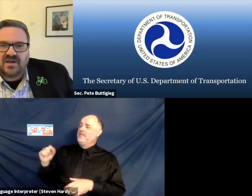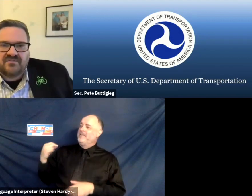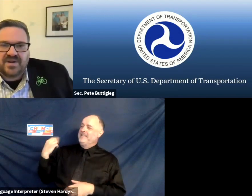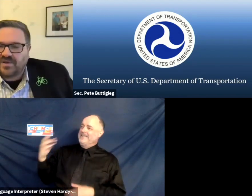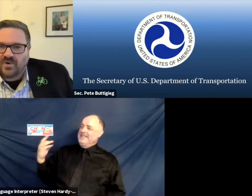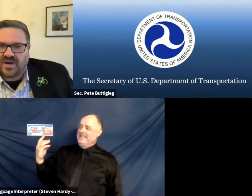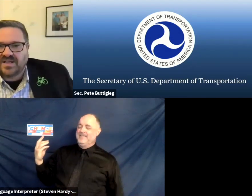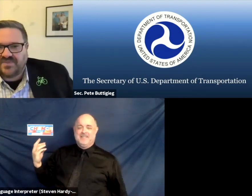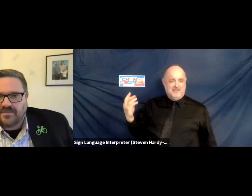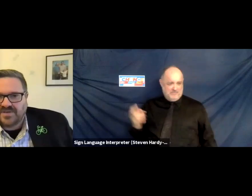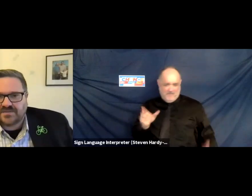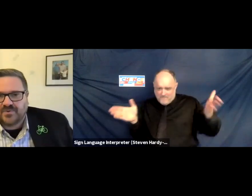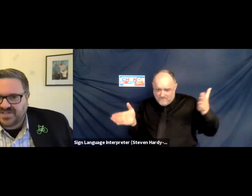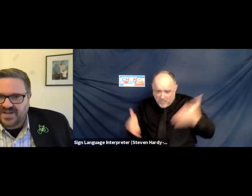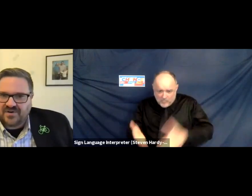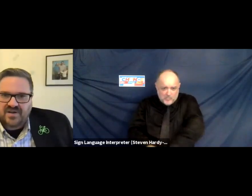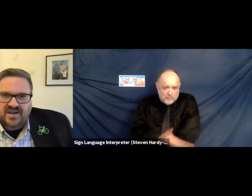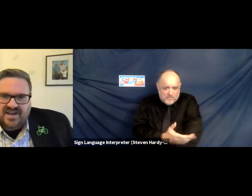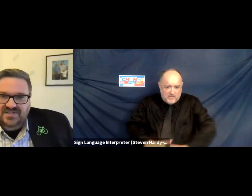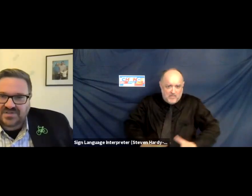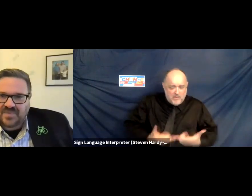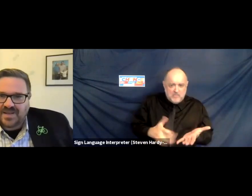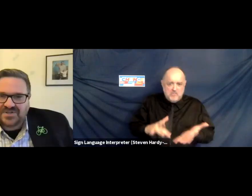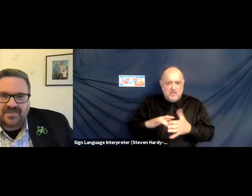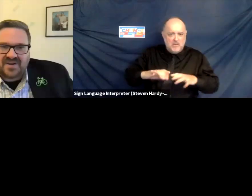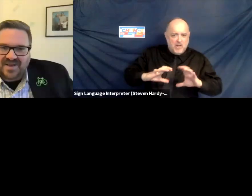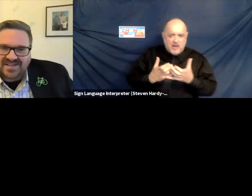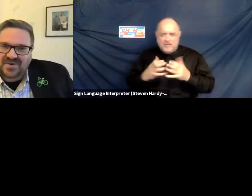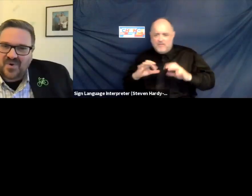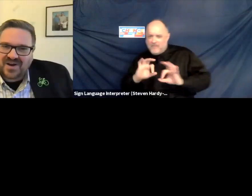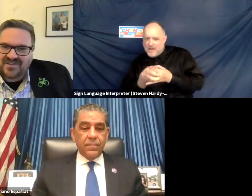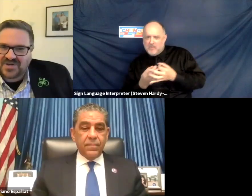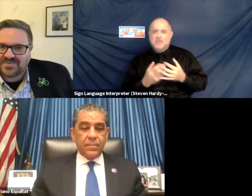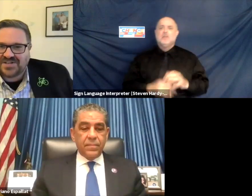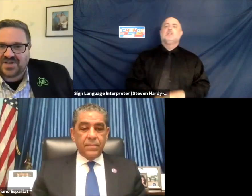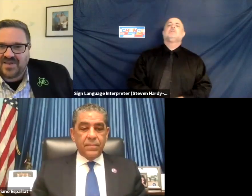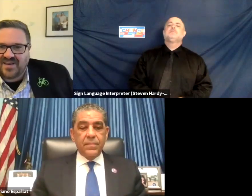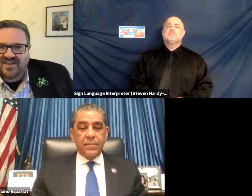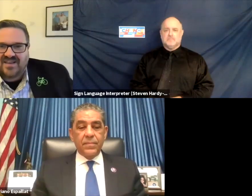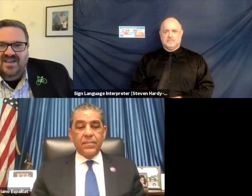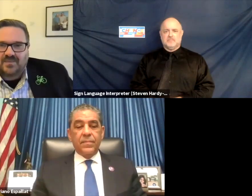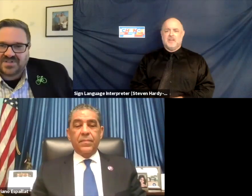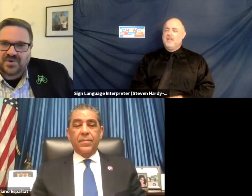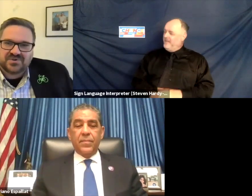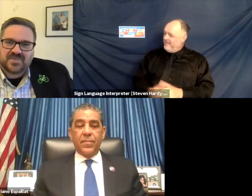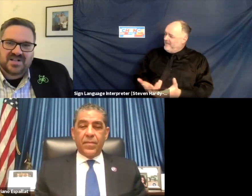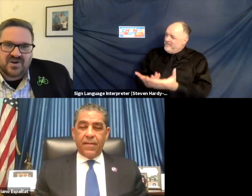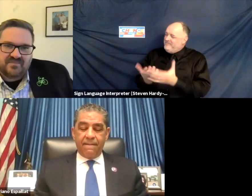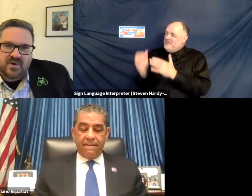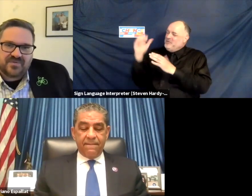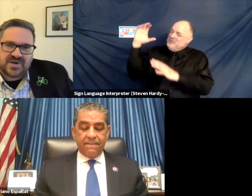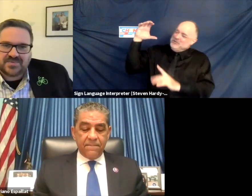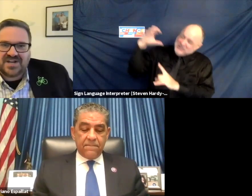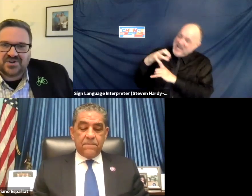lives of middle and working class families. Through his tenure, he has also become a champion of bicycling and walking in the Transportation Committee. He was the original sponsor